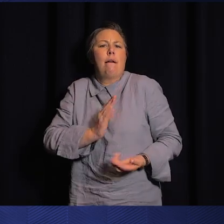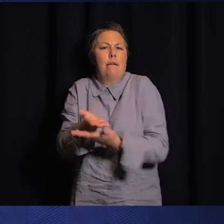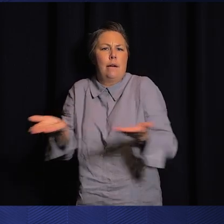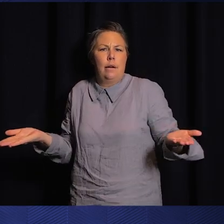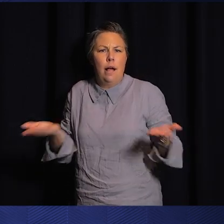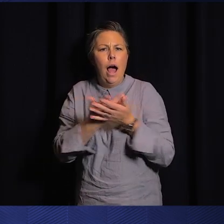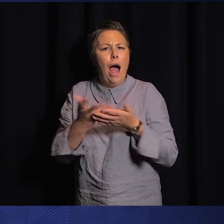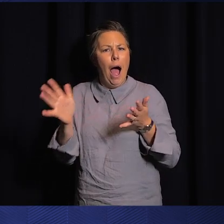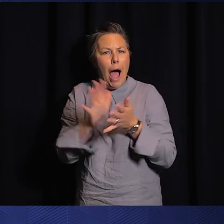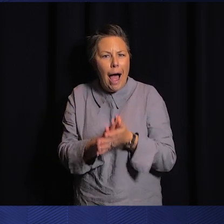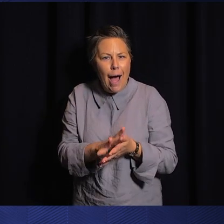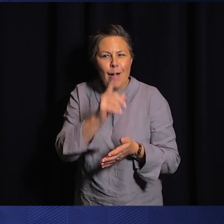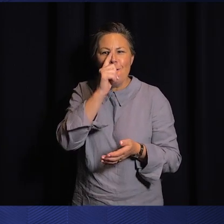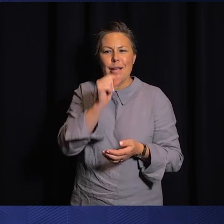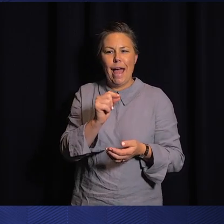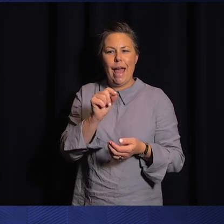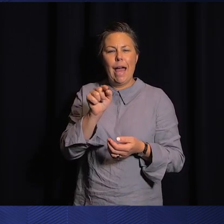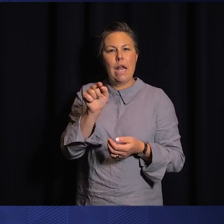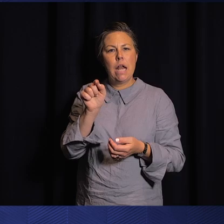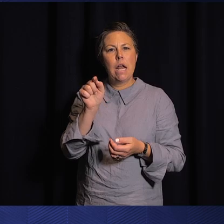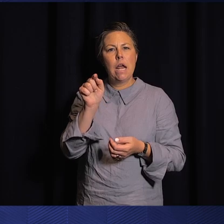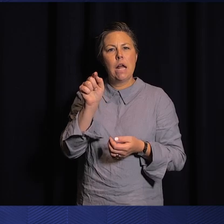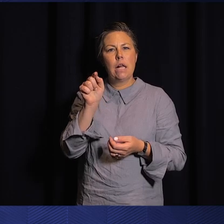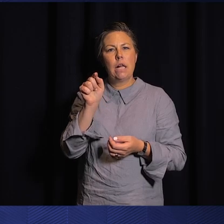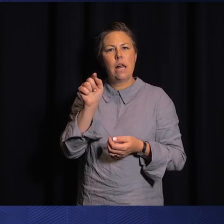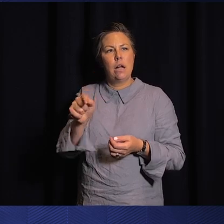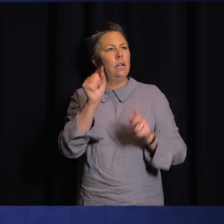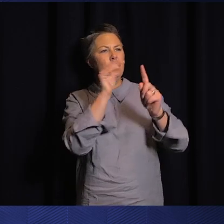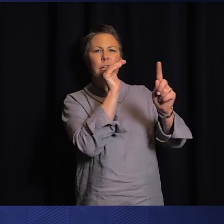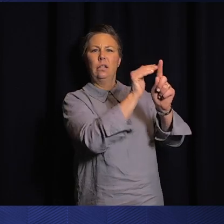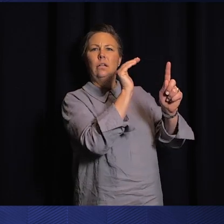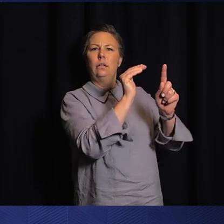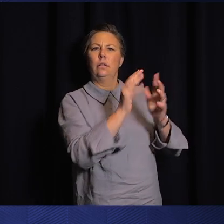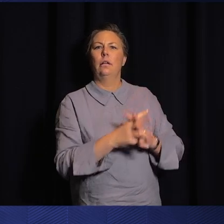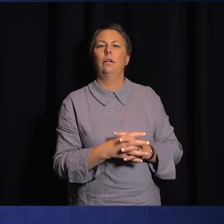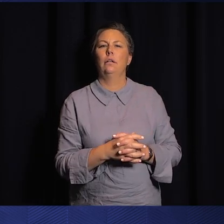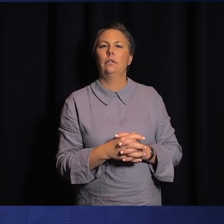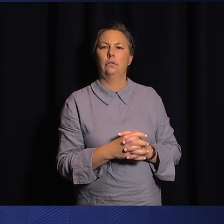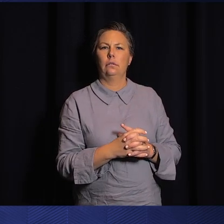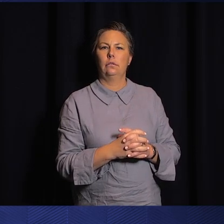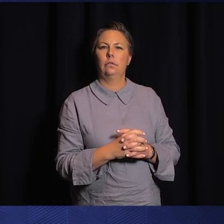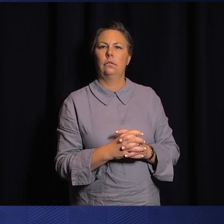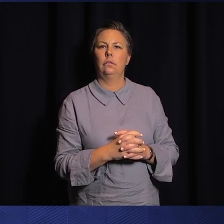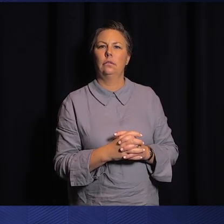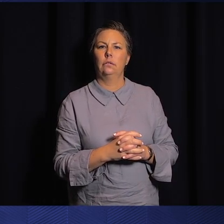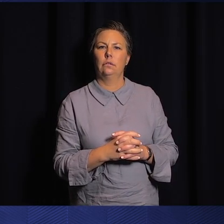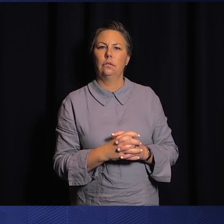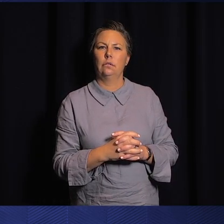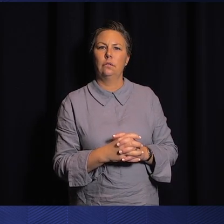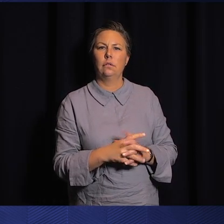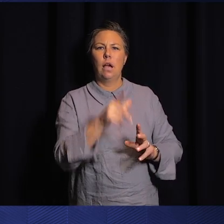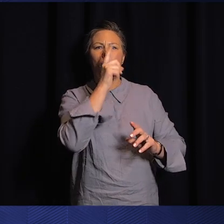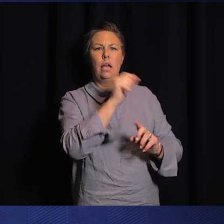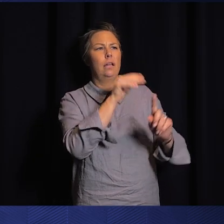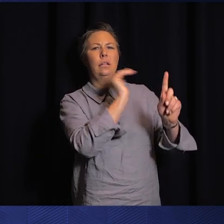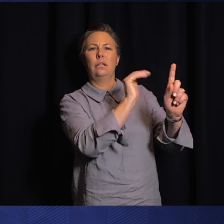really persuade the concerned government agency with any examples from the regions so that the rights of